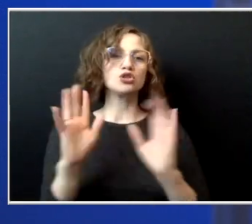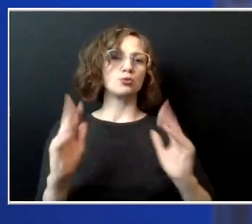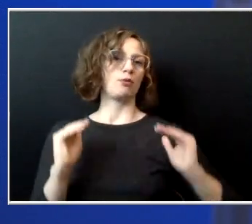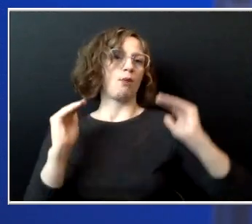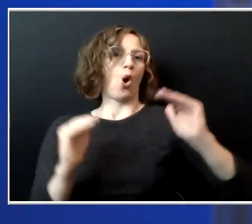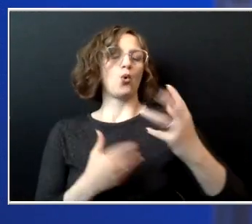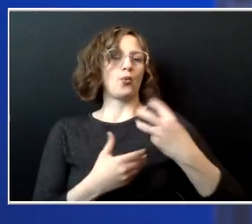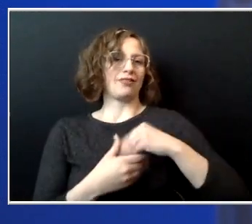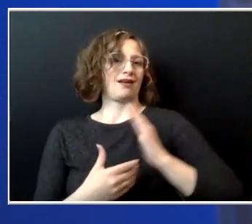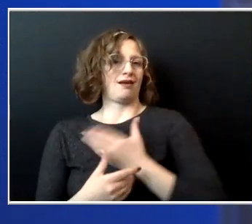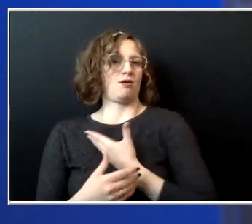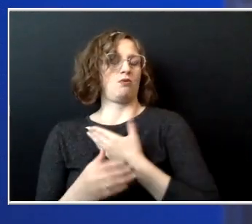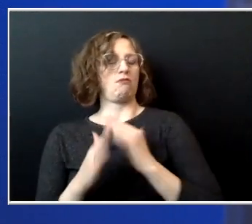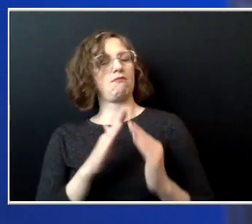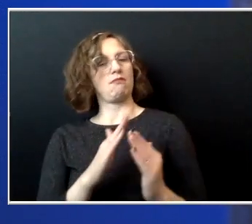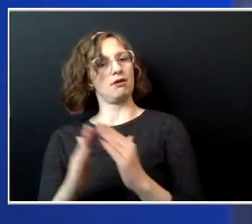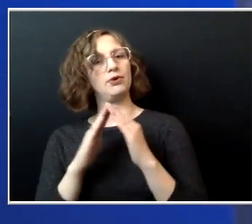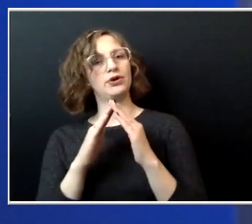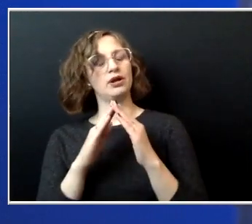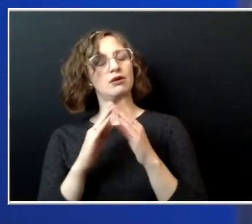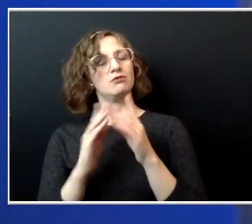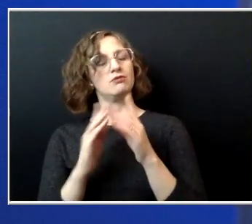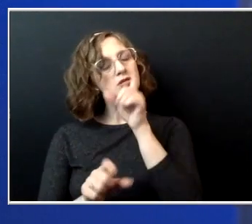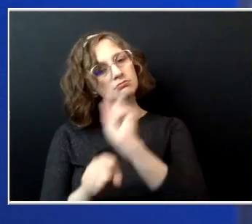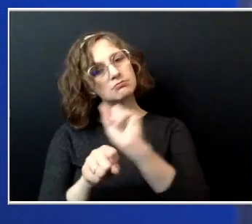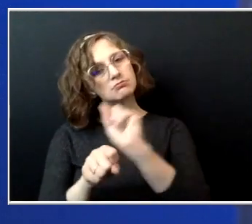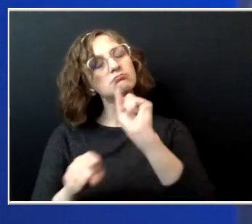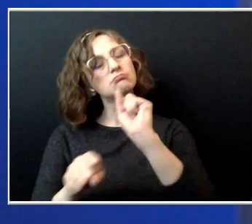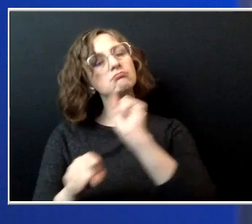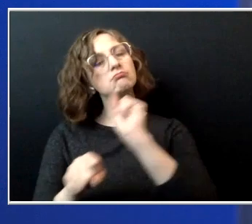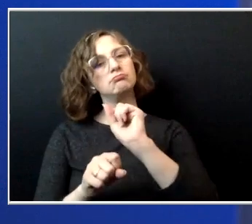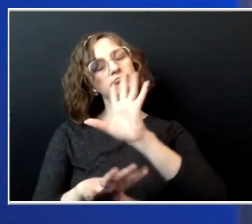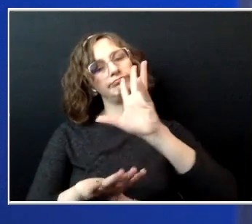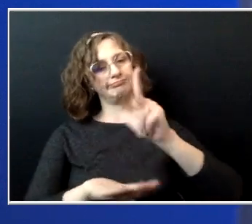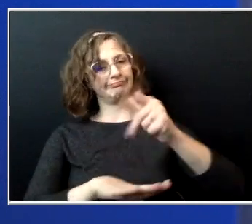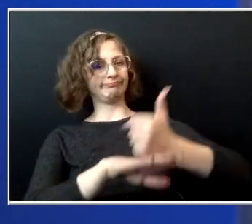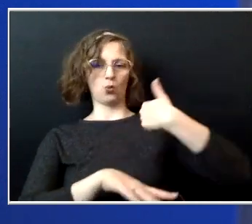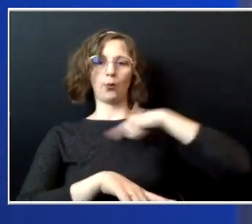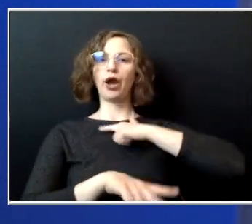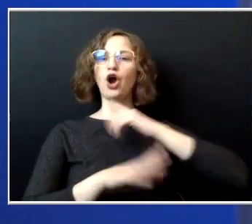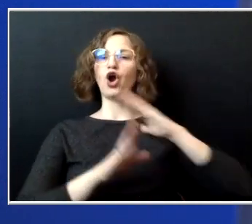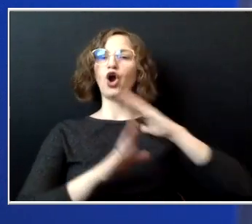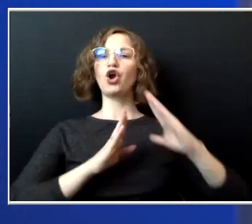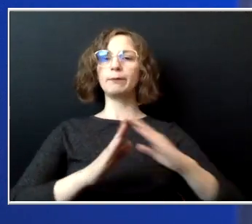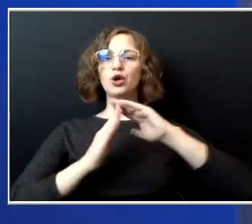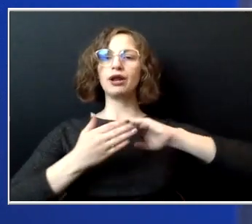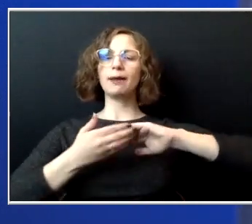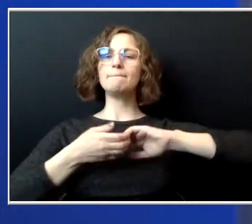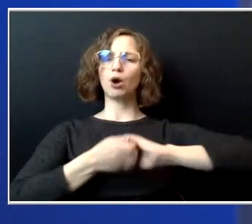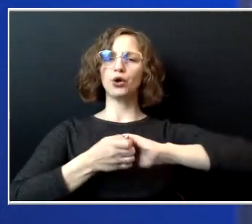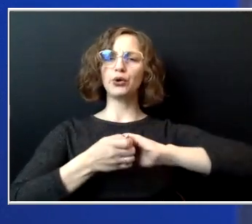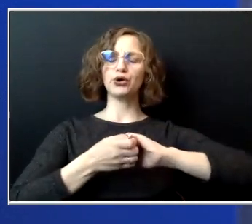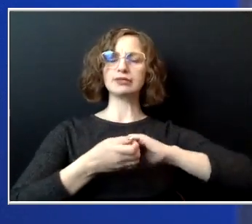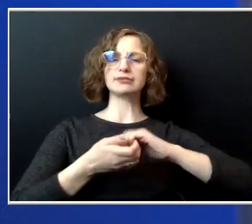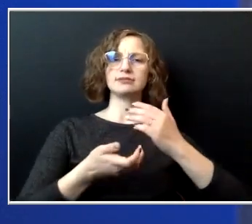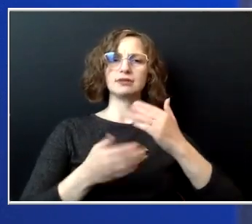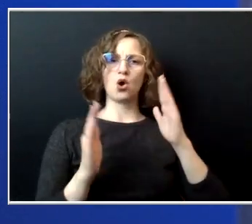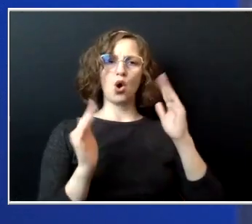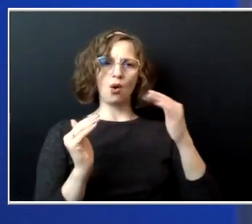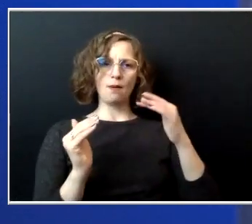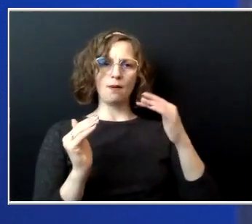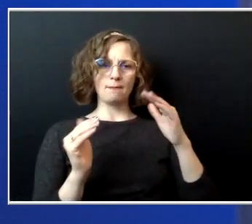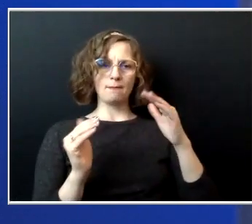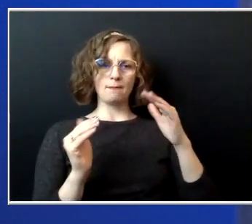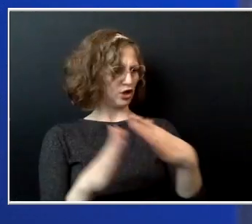to establish that we are community partners and hope that the community feels that with us as well. So when our